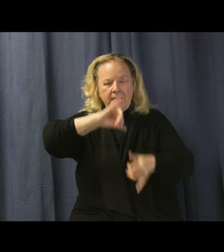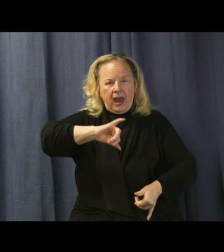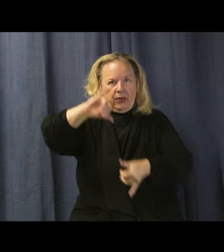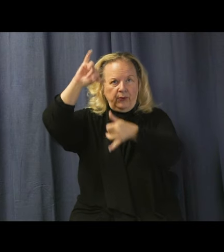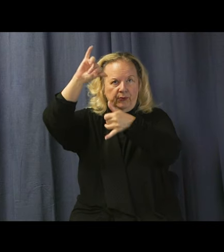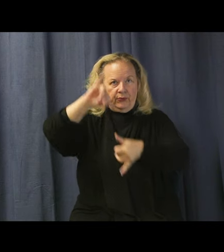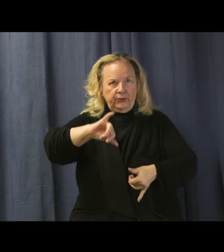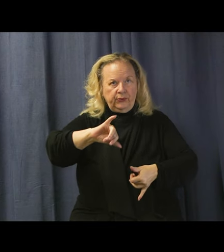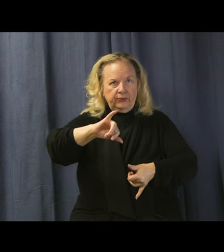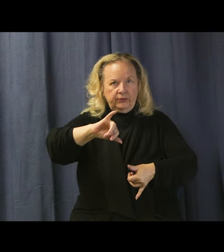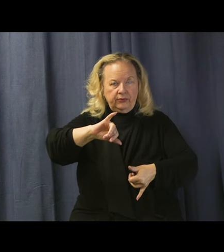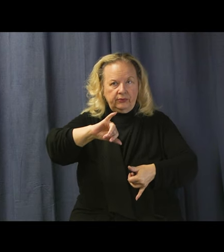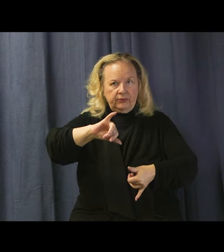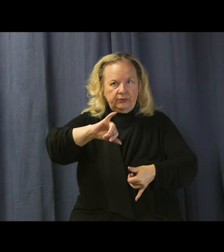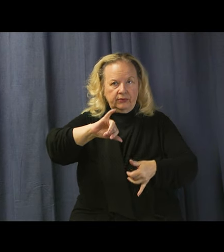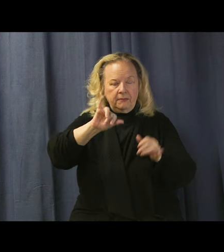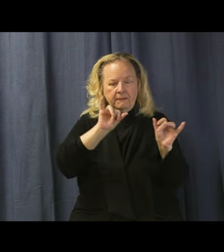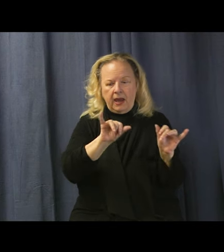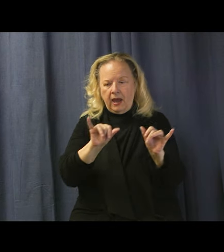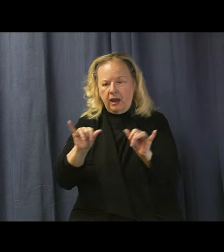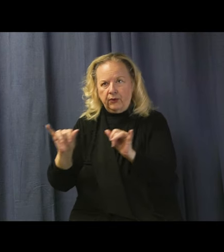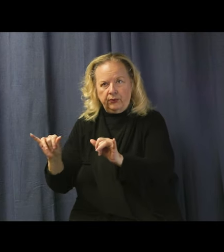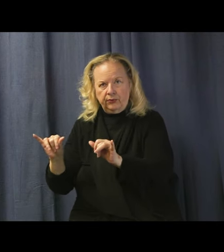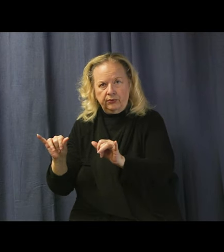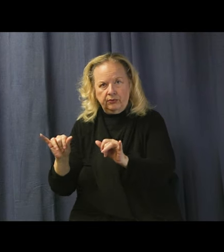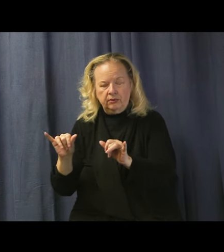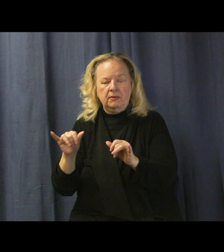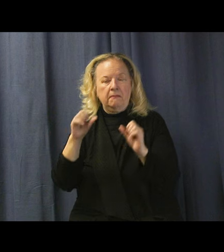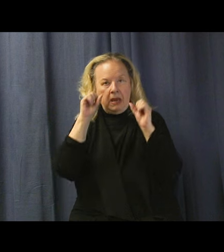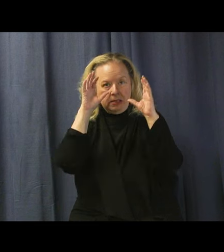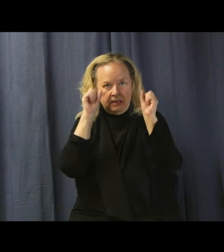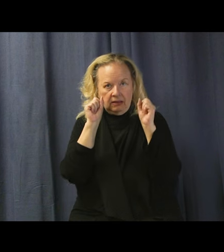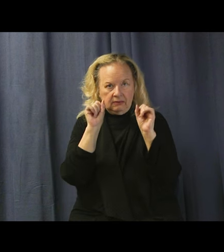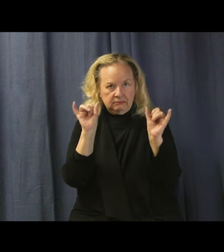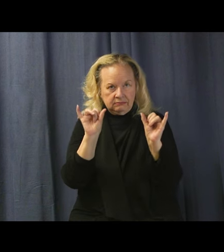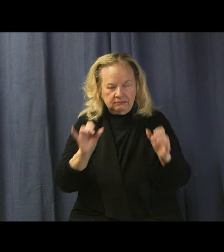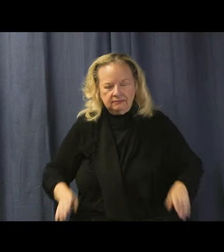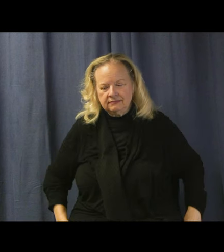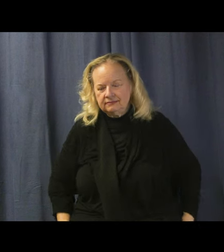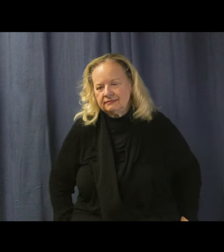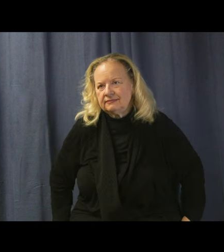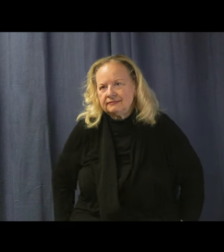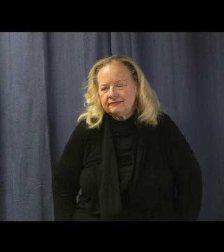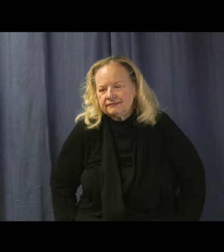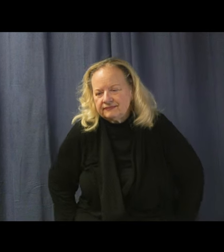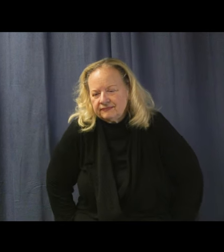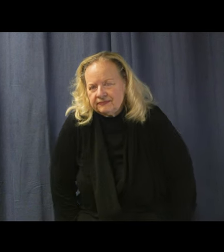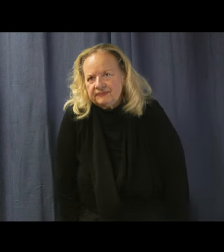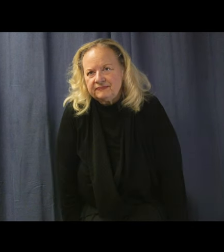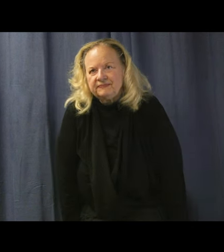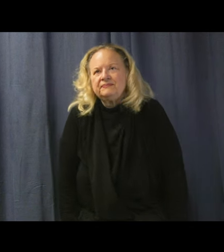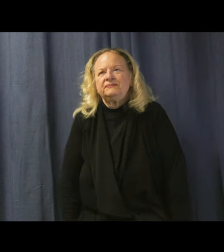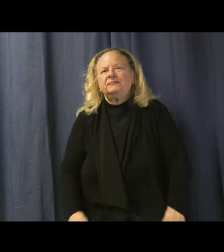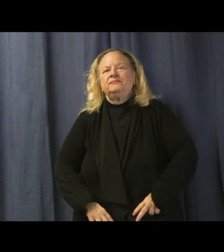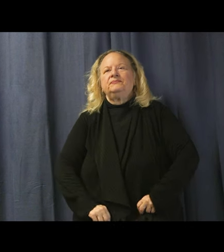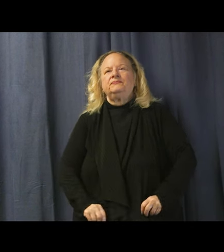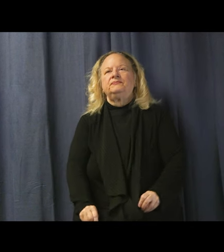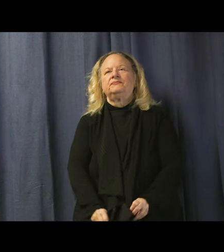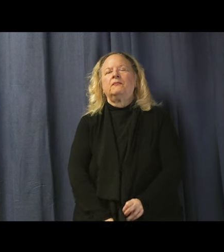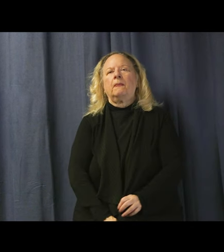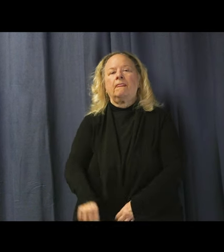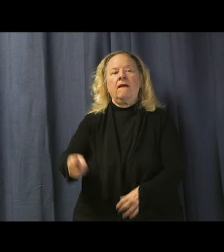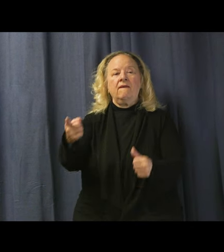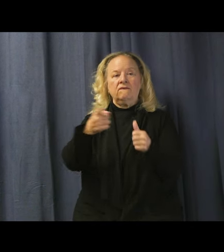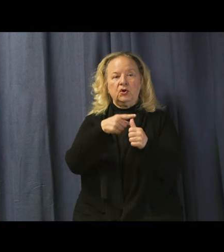Now, what's amazing too, let me look at where I'm at here. Okay, I want to show you this. Okay, this